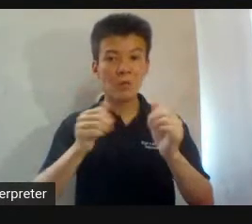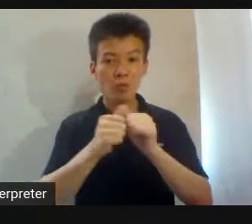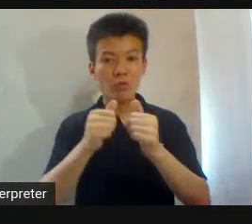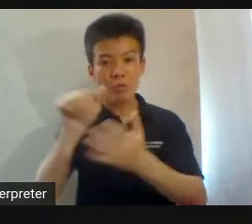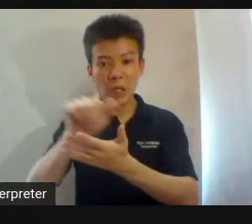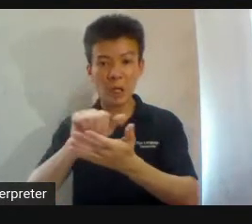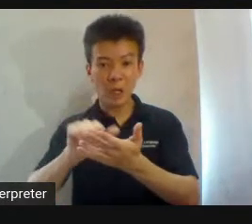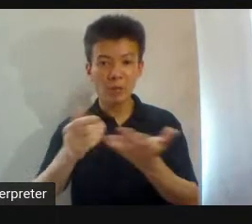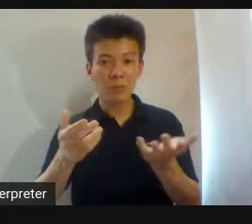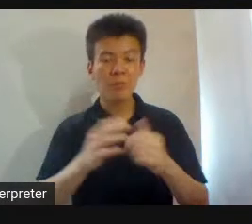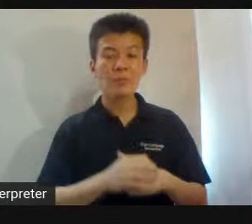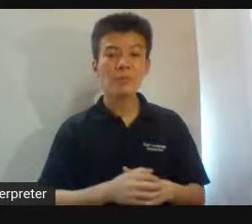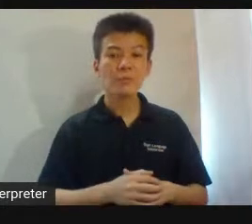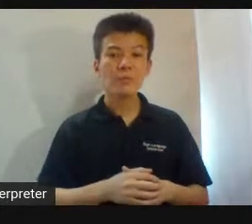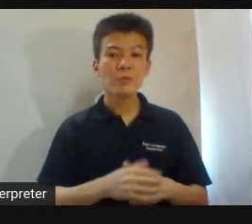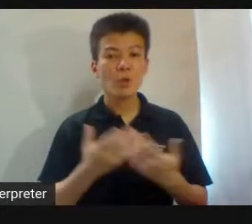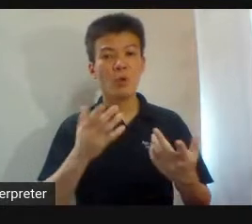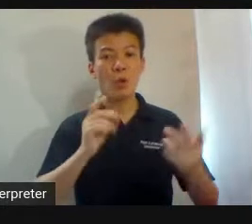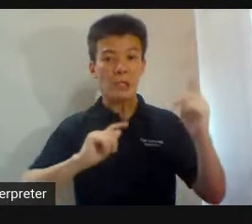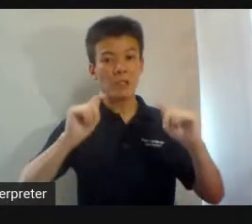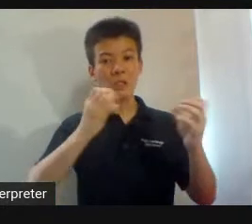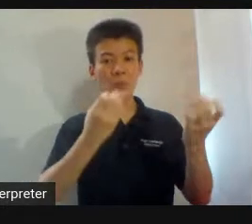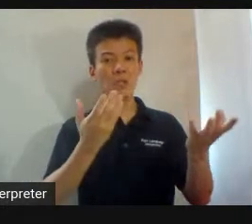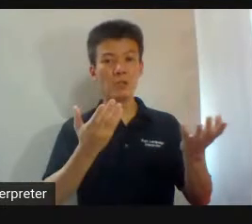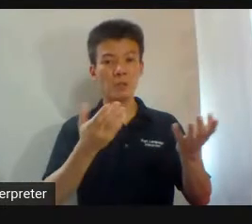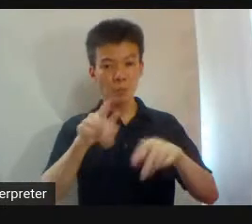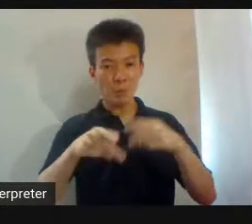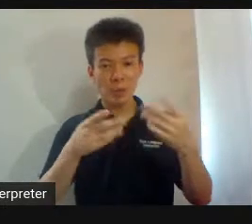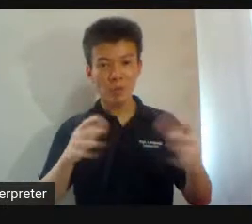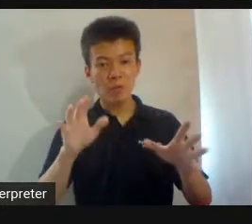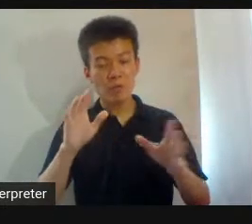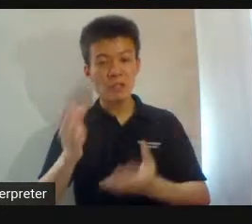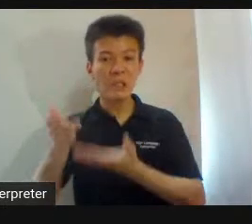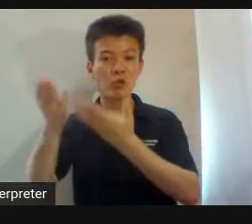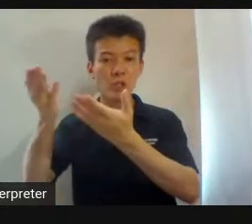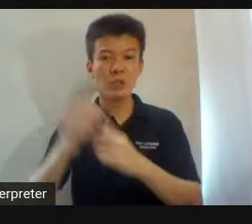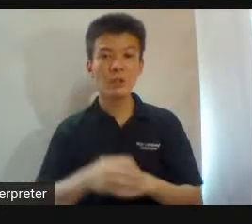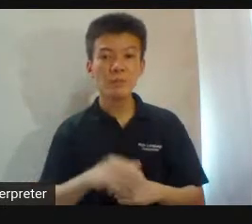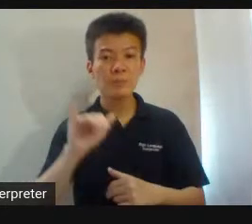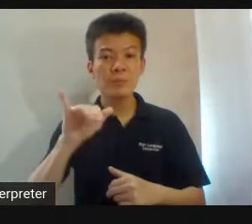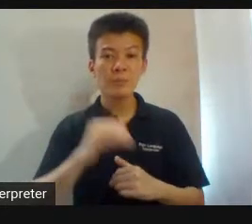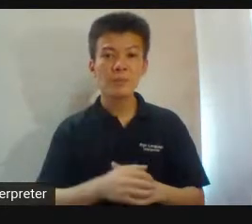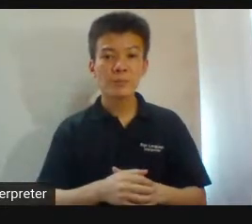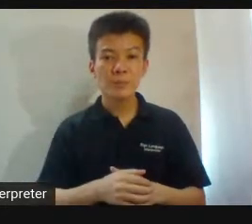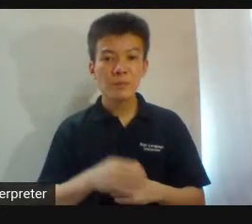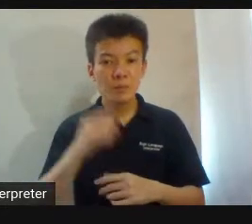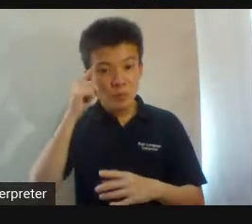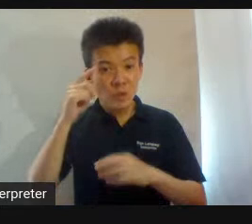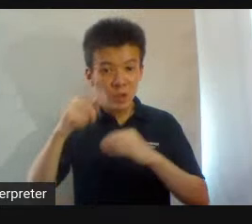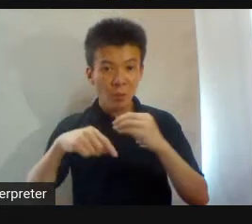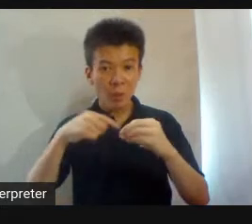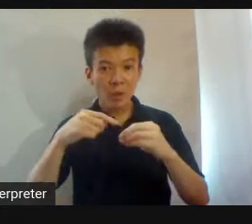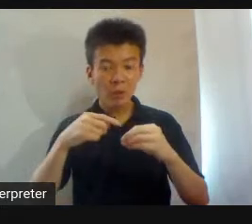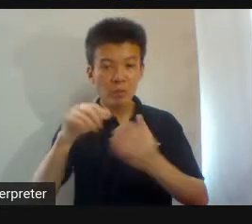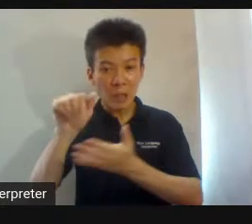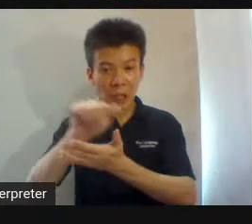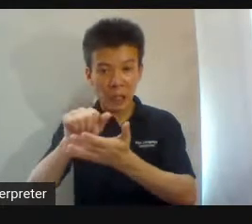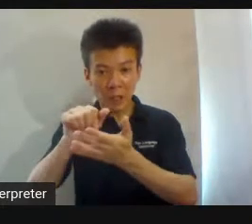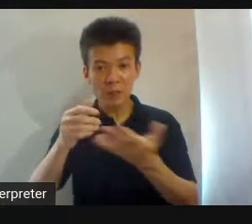for instance, or theatre, as many people have suggested. Yeah. I think it's about, you know,